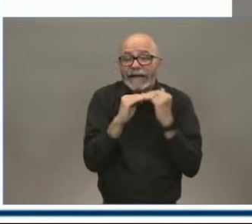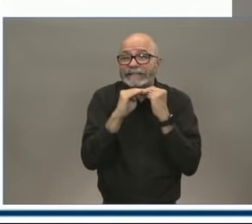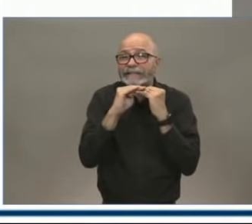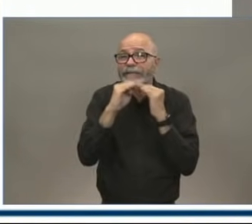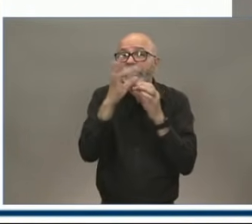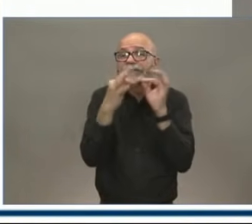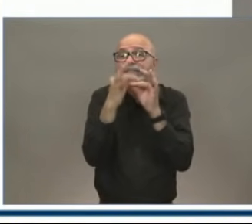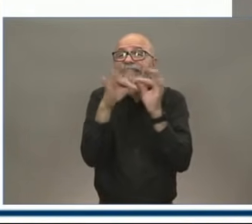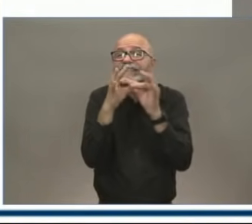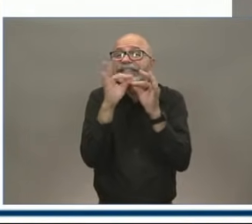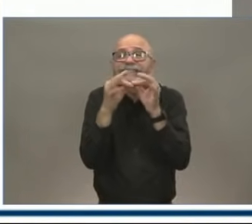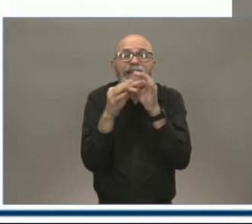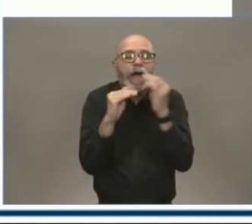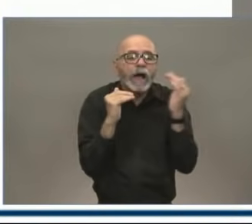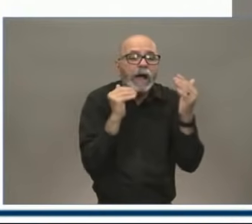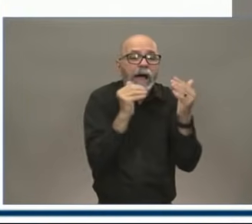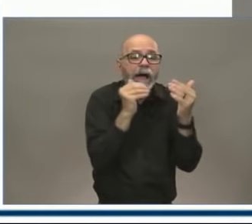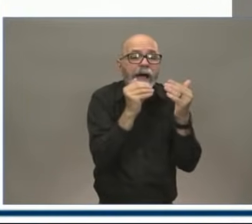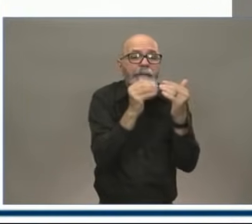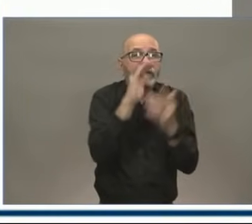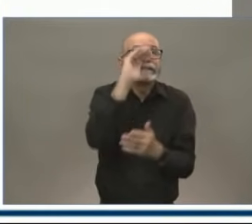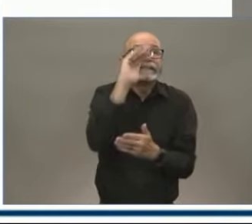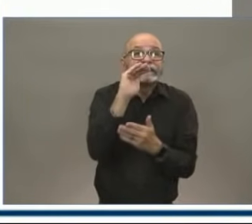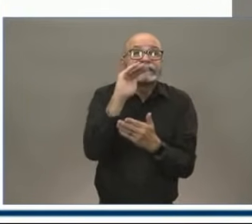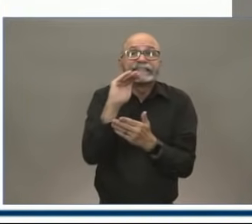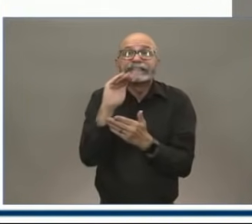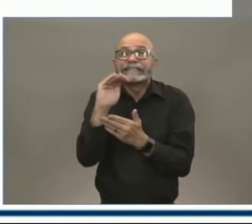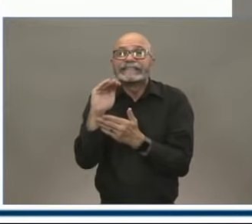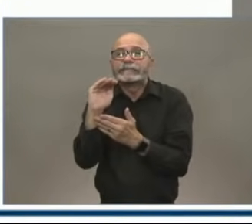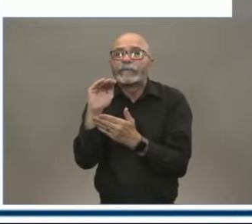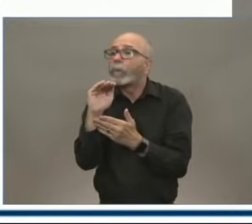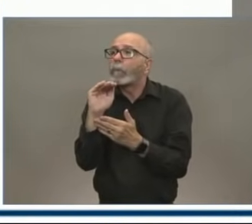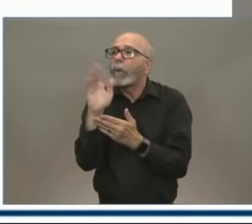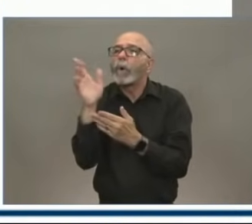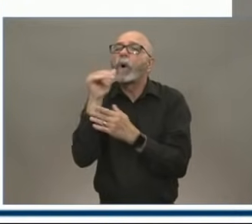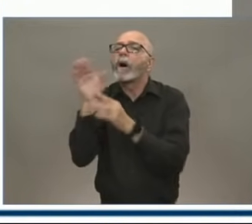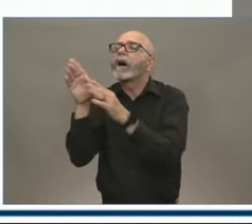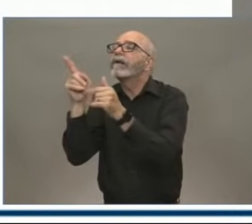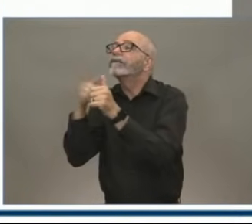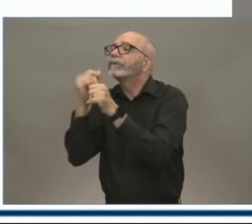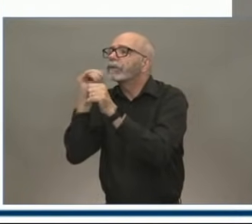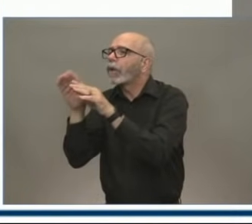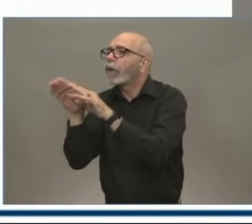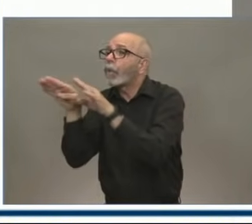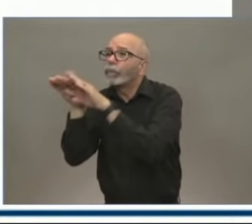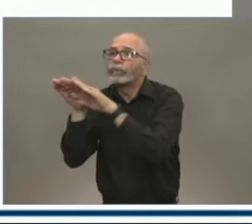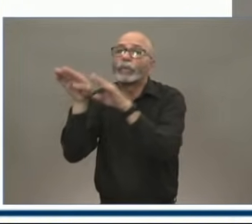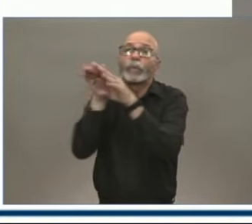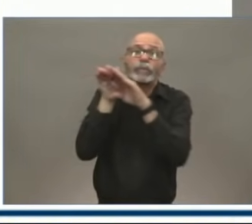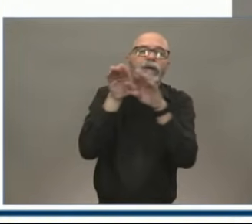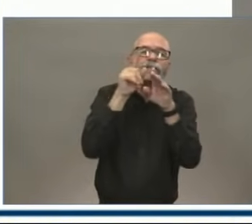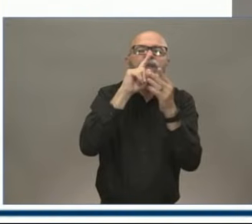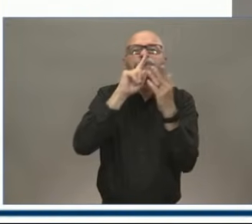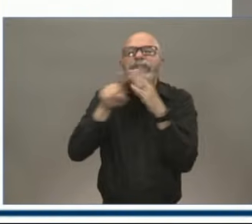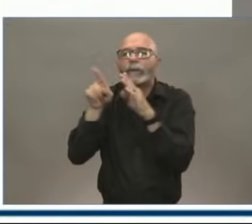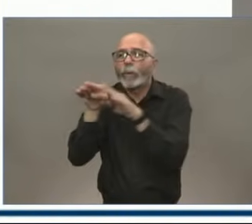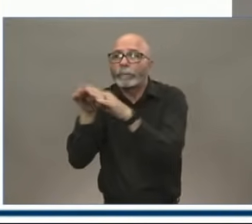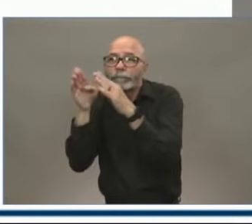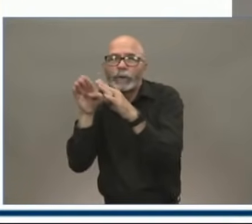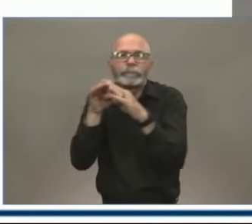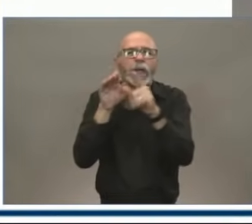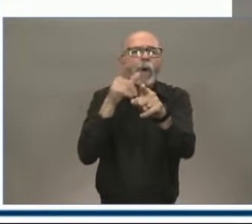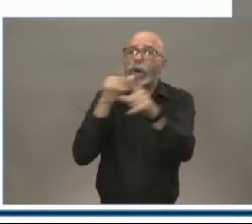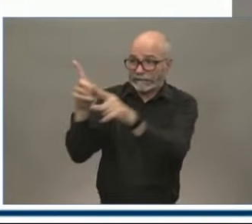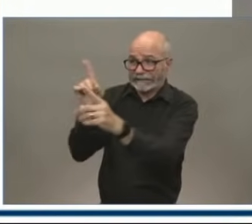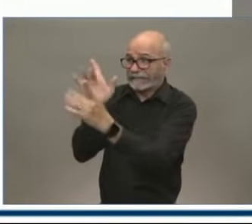lifting restrictions. We also look at the average number of close contacts for each case, which I did talk about that a little bit last